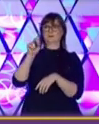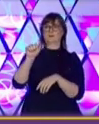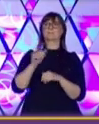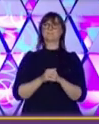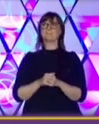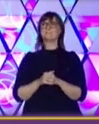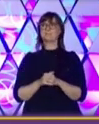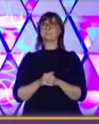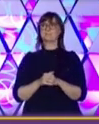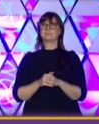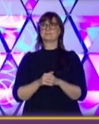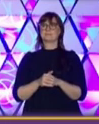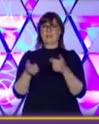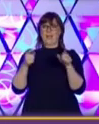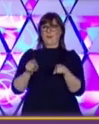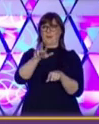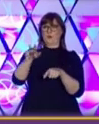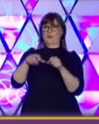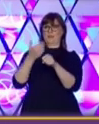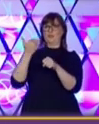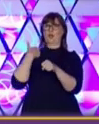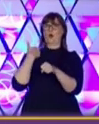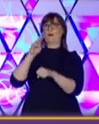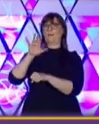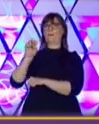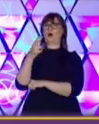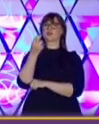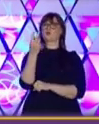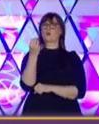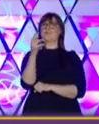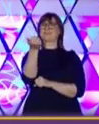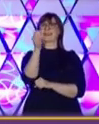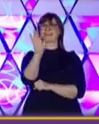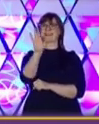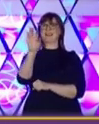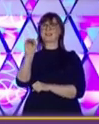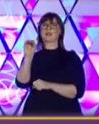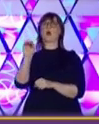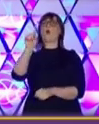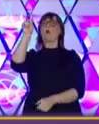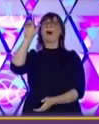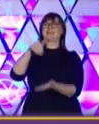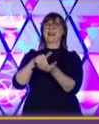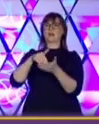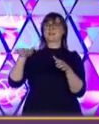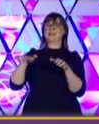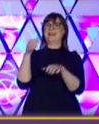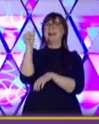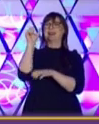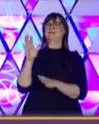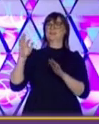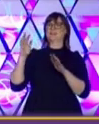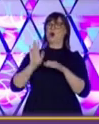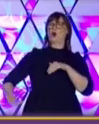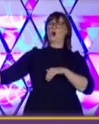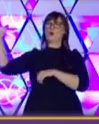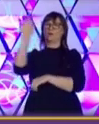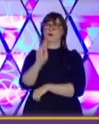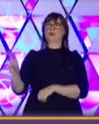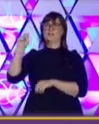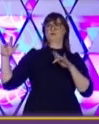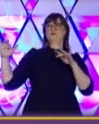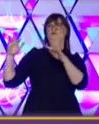disabilities. 33 years ago, on March 12, 1990, 1,000 activists from across the country descended on Washington,